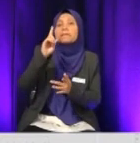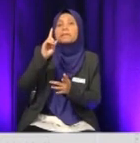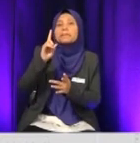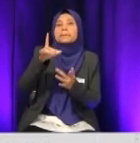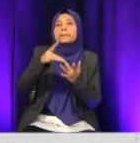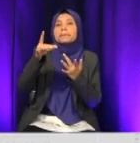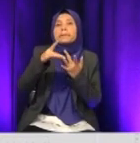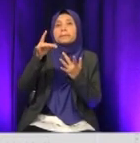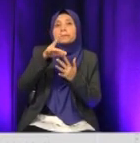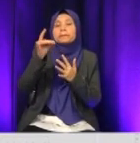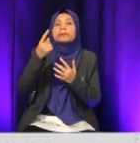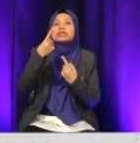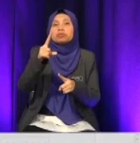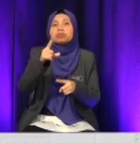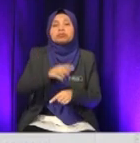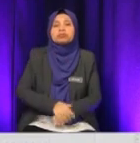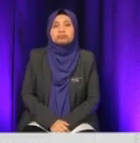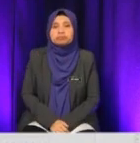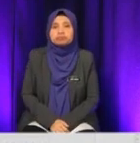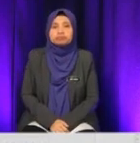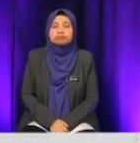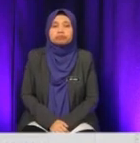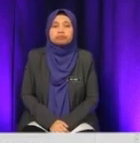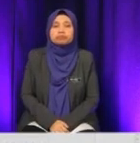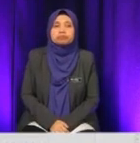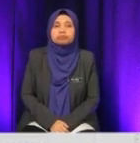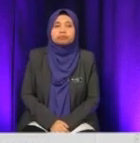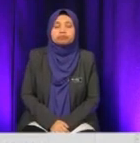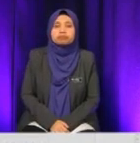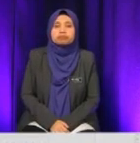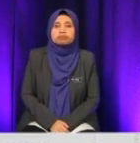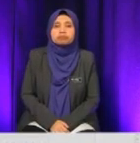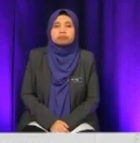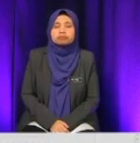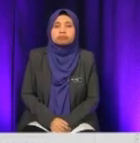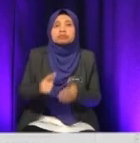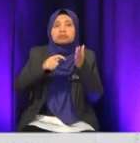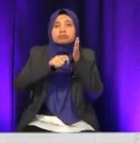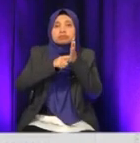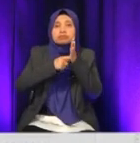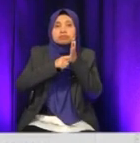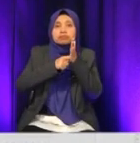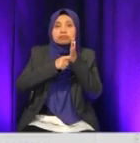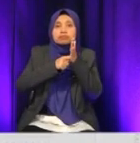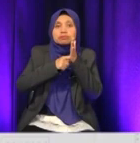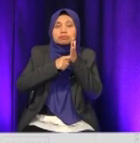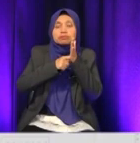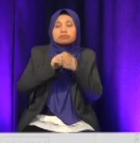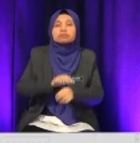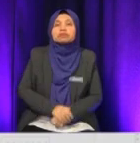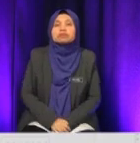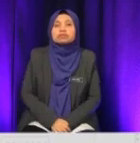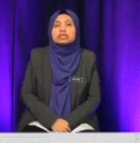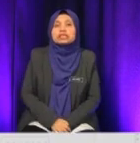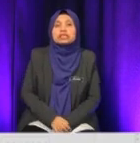that helped you to find your answer, Bella? Can you identify the similar keywords? At the third